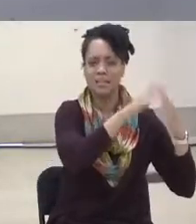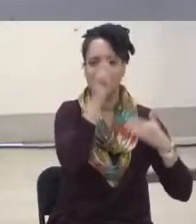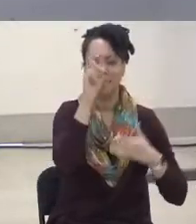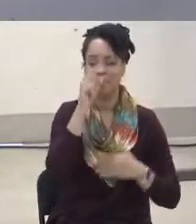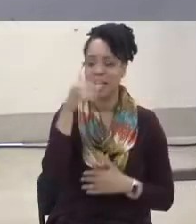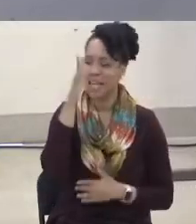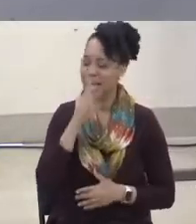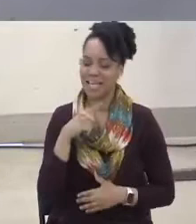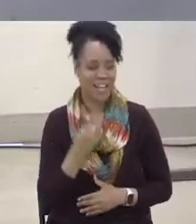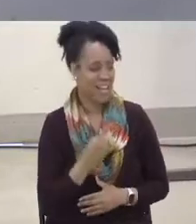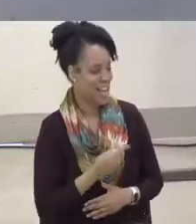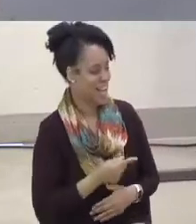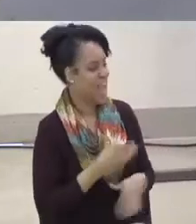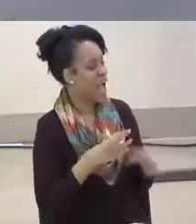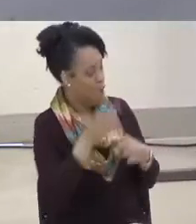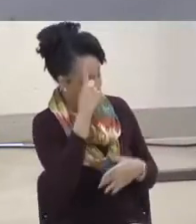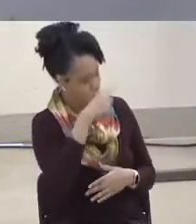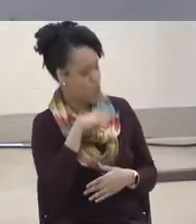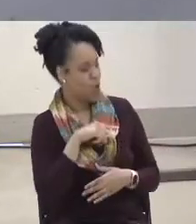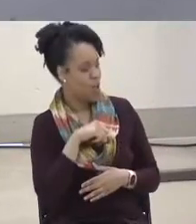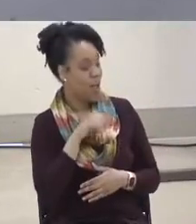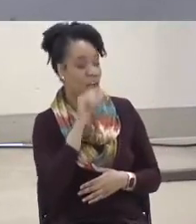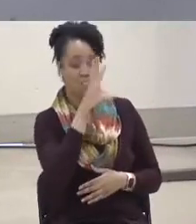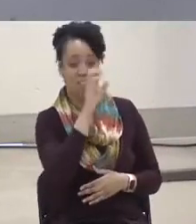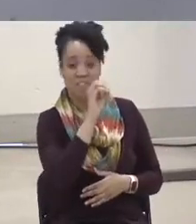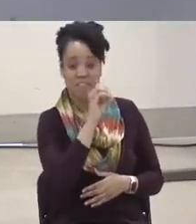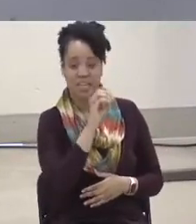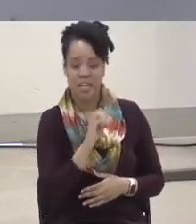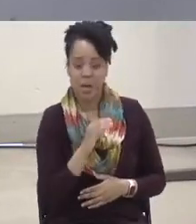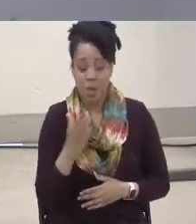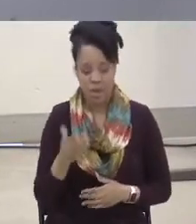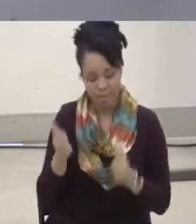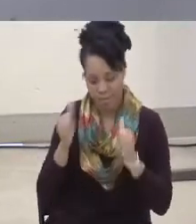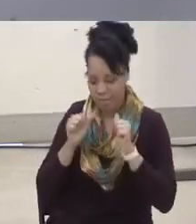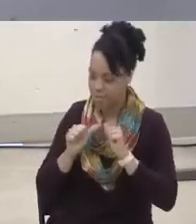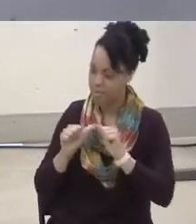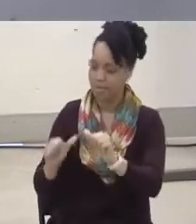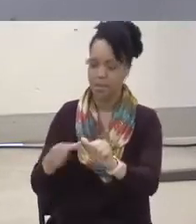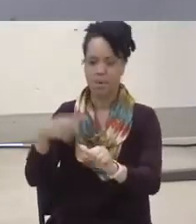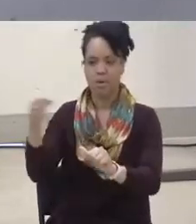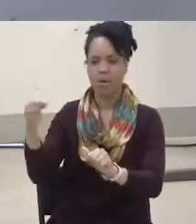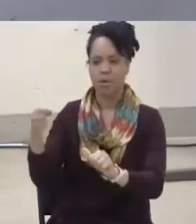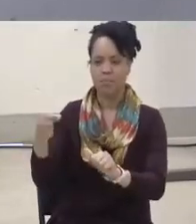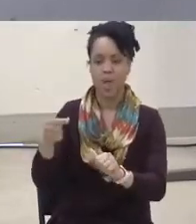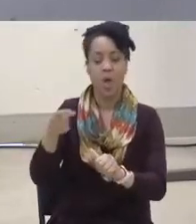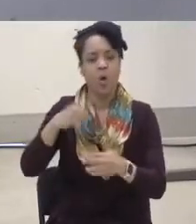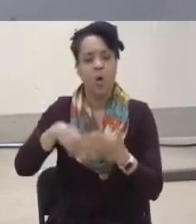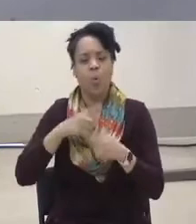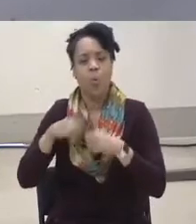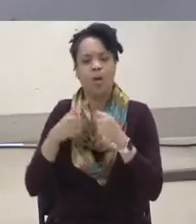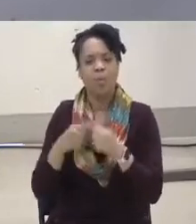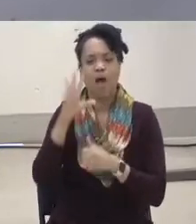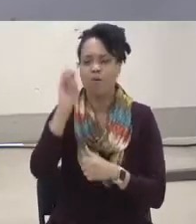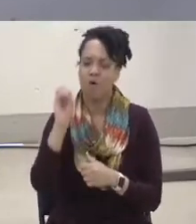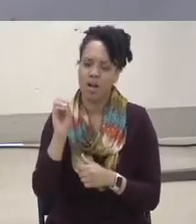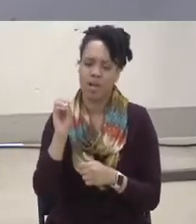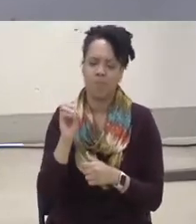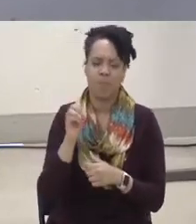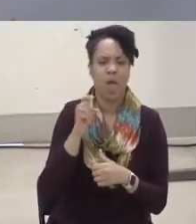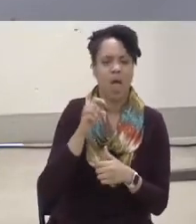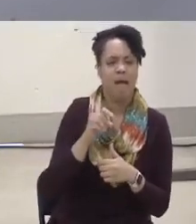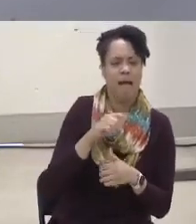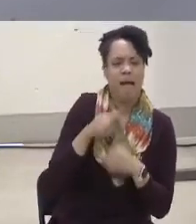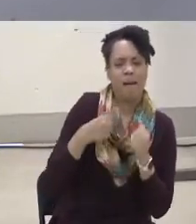I'll do it for 50. Dios dijo, lo hago por 50. Well, let's keep on going. What about 40? Y 40. What about 30?